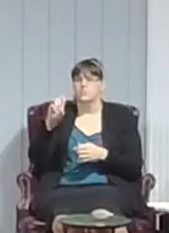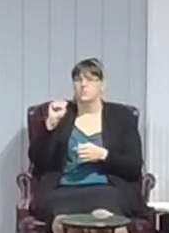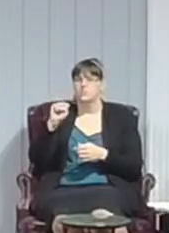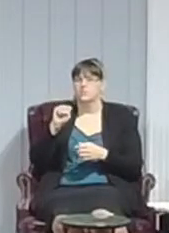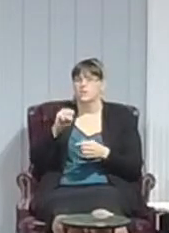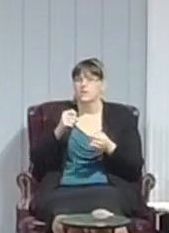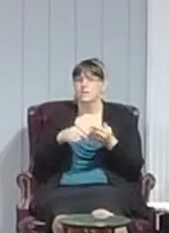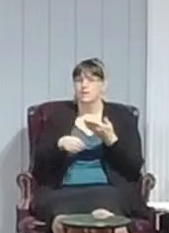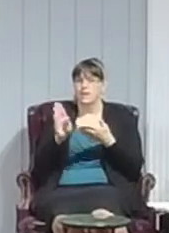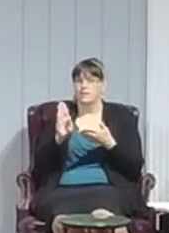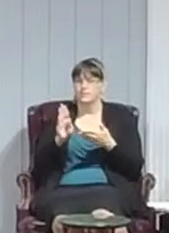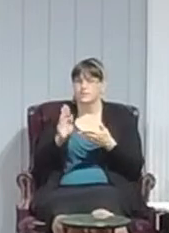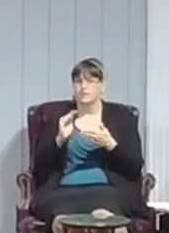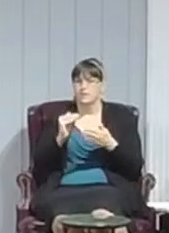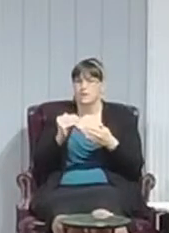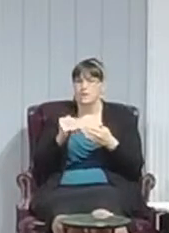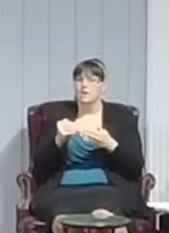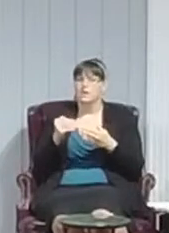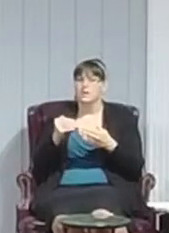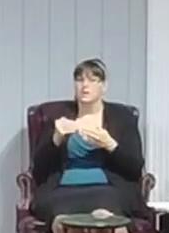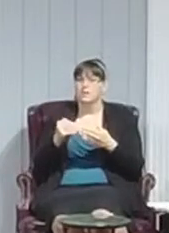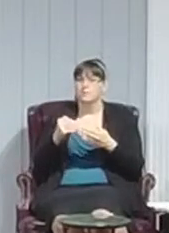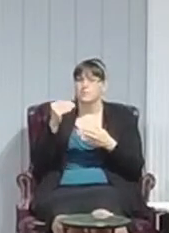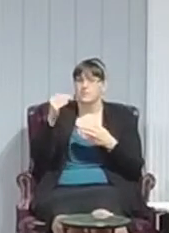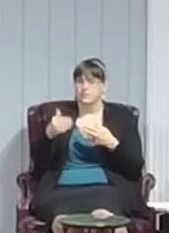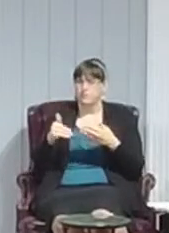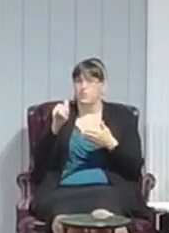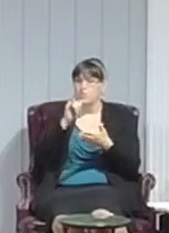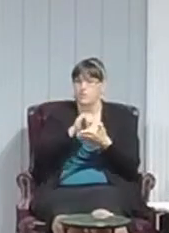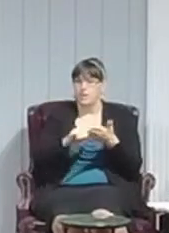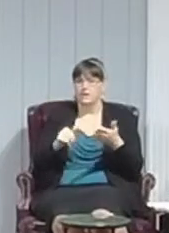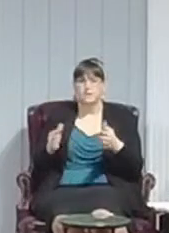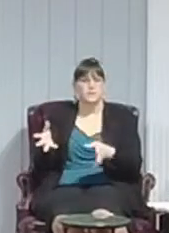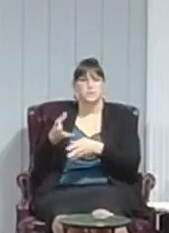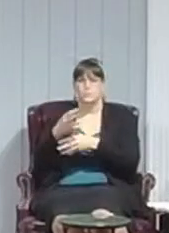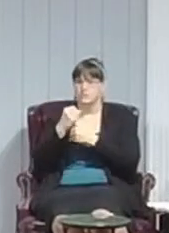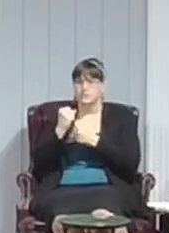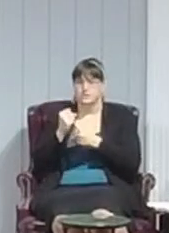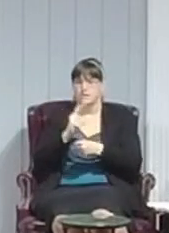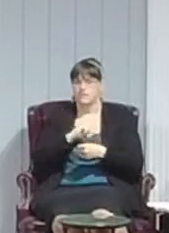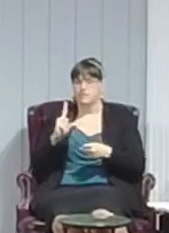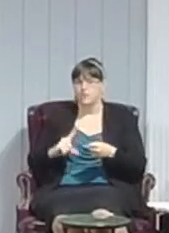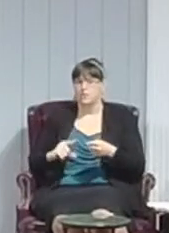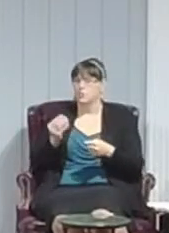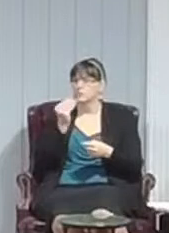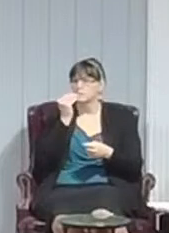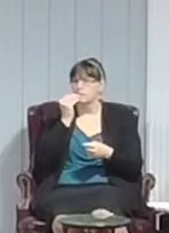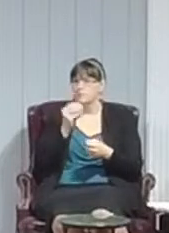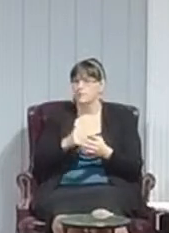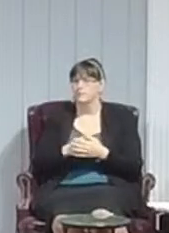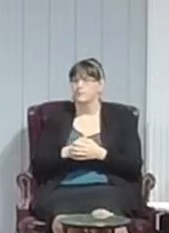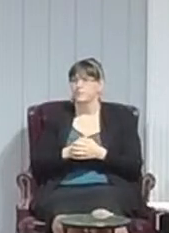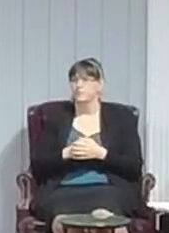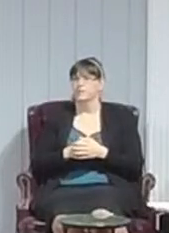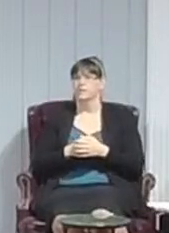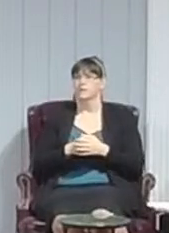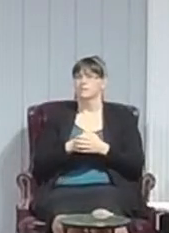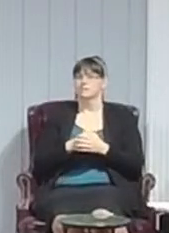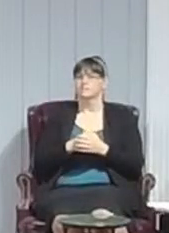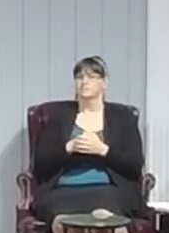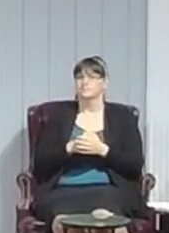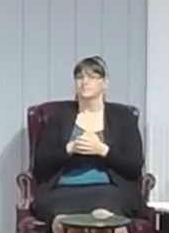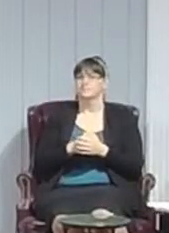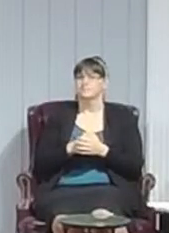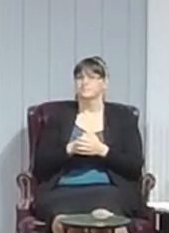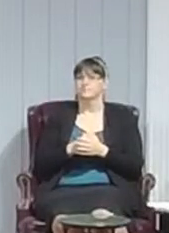previous to observing the Lord's Supper, that he was not there to receive the Lord's Supper. At least that's the way that I understand the Scriptures.